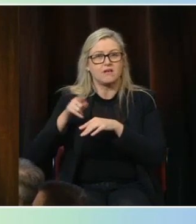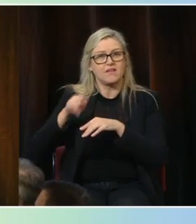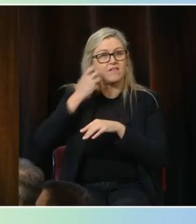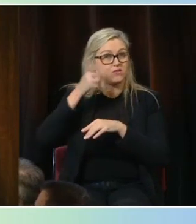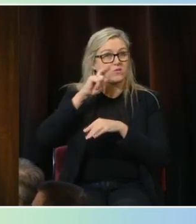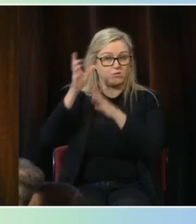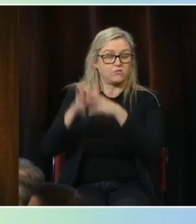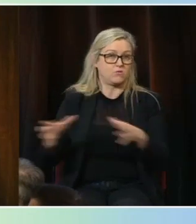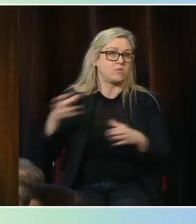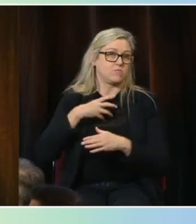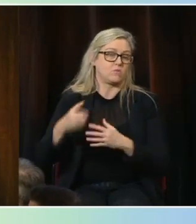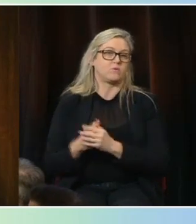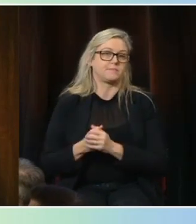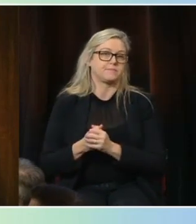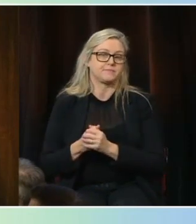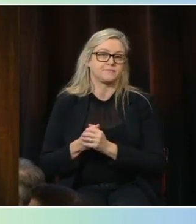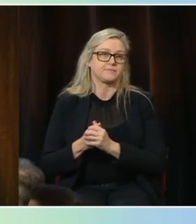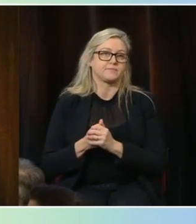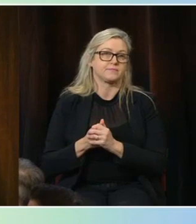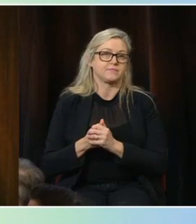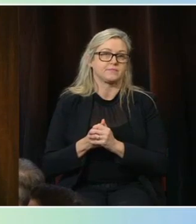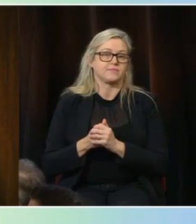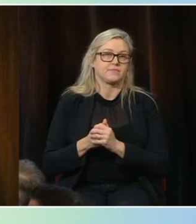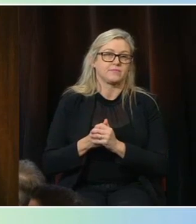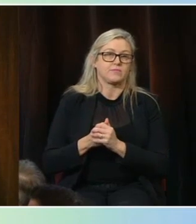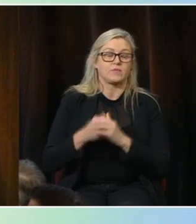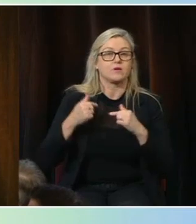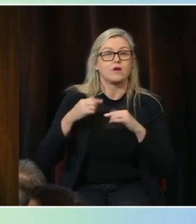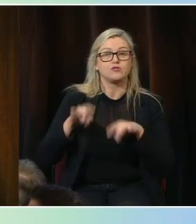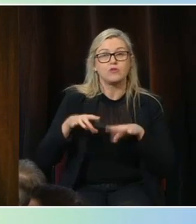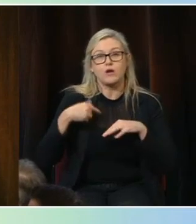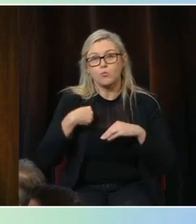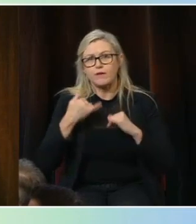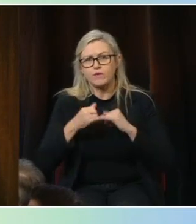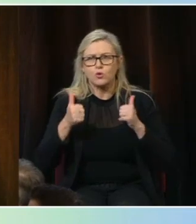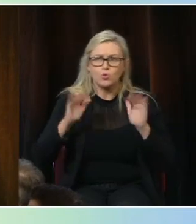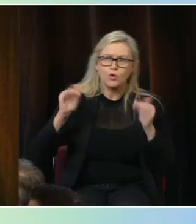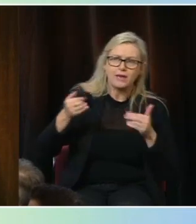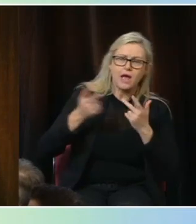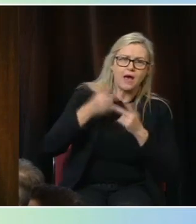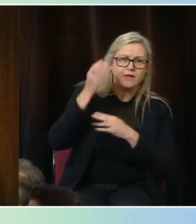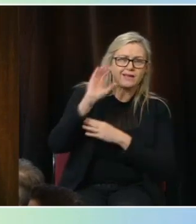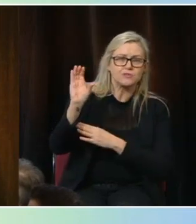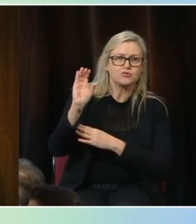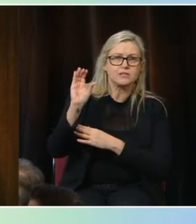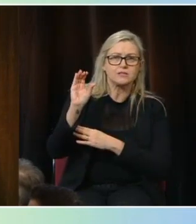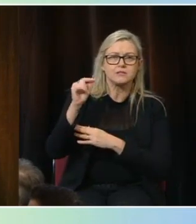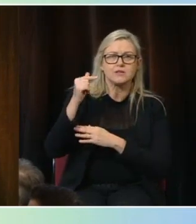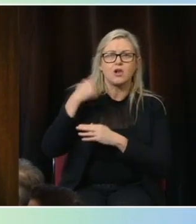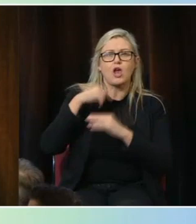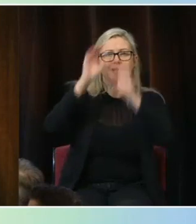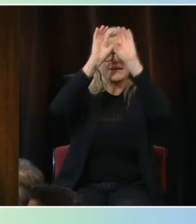grow Australia does well in terms of some of the foundations We compare positively internationally on rankings of things like Cloud